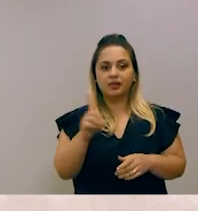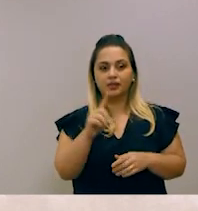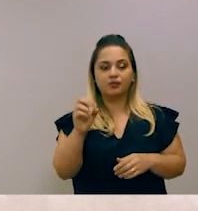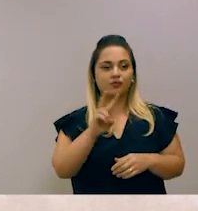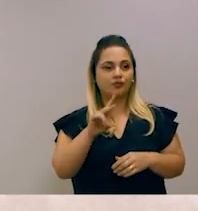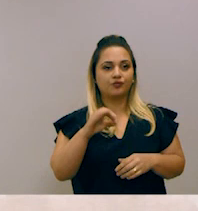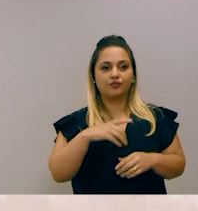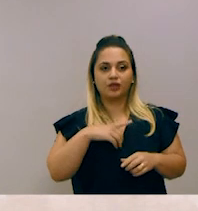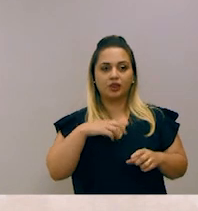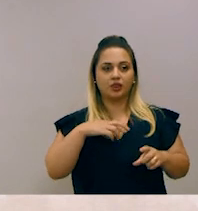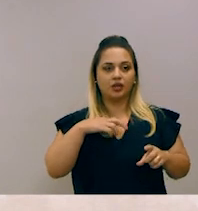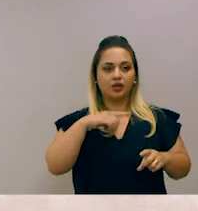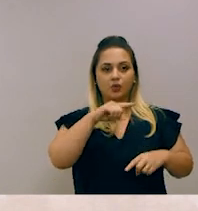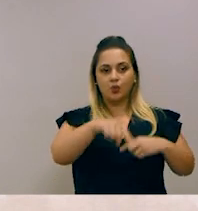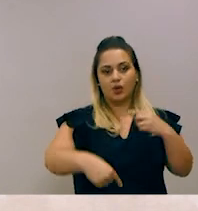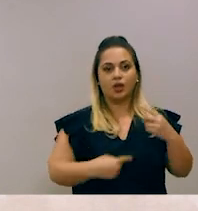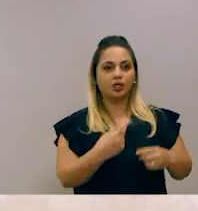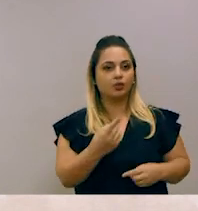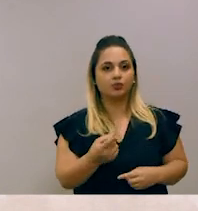release